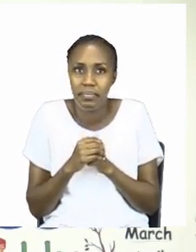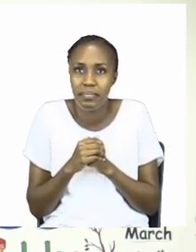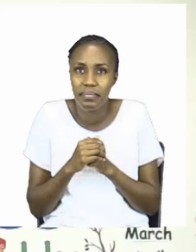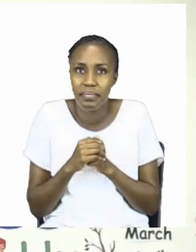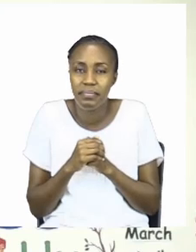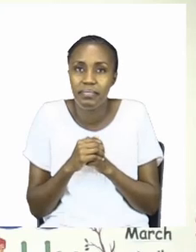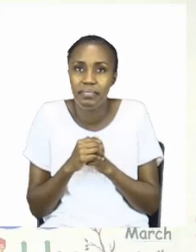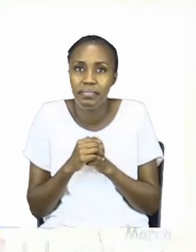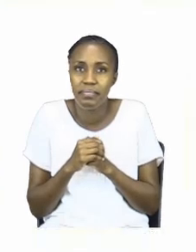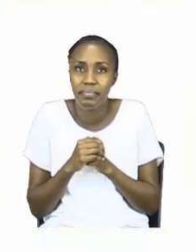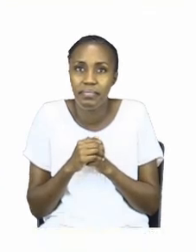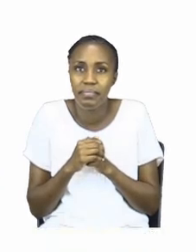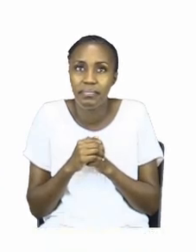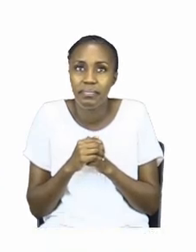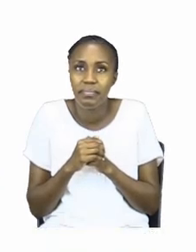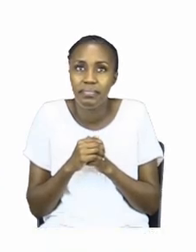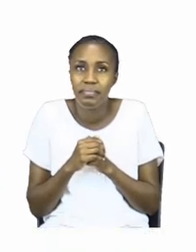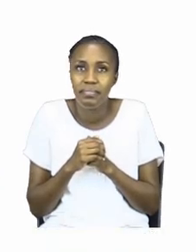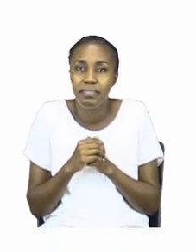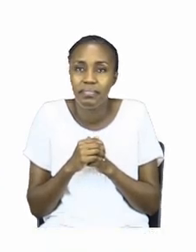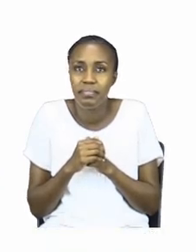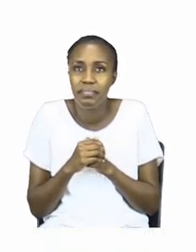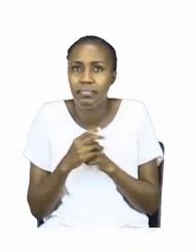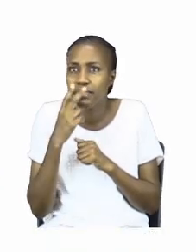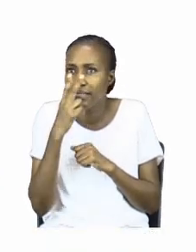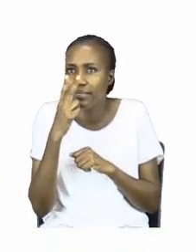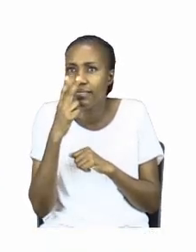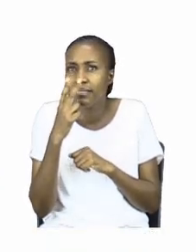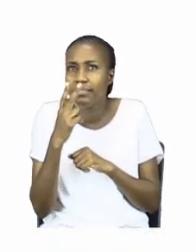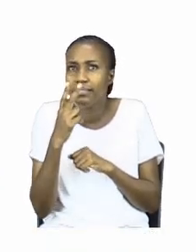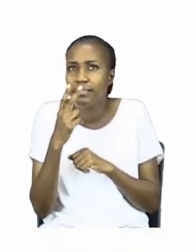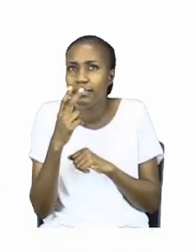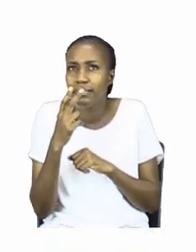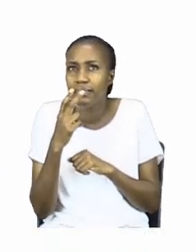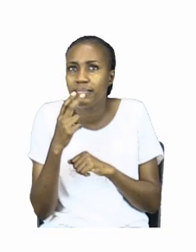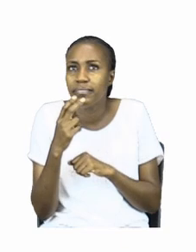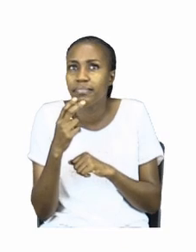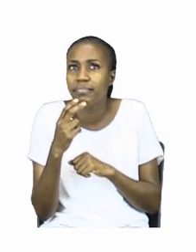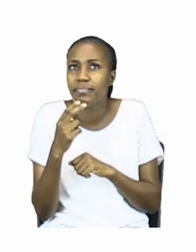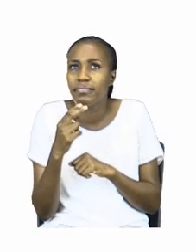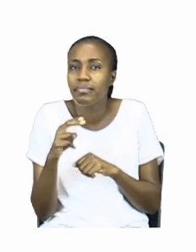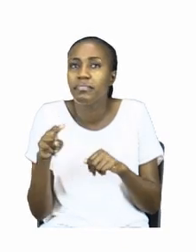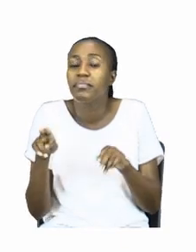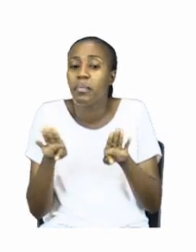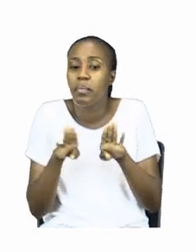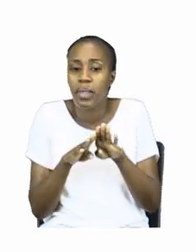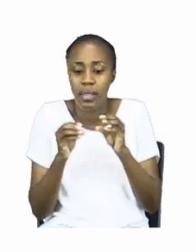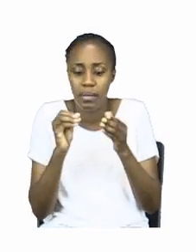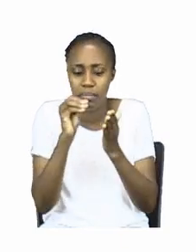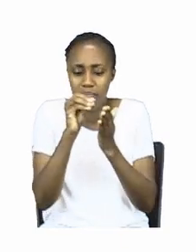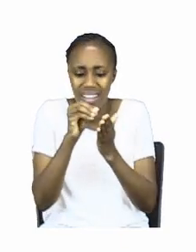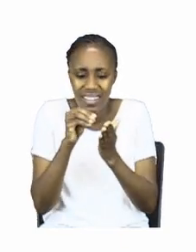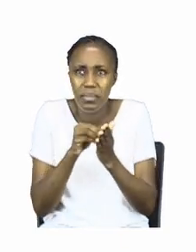we have to do there. Now here it says you have to make a collage